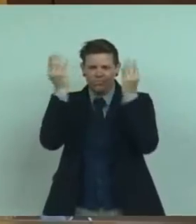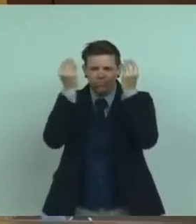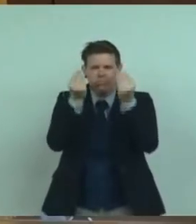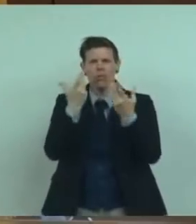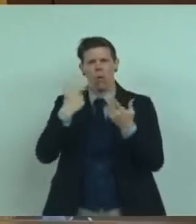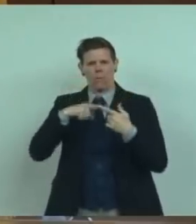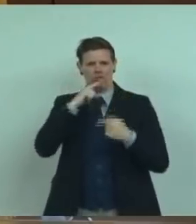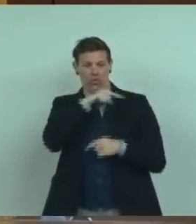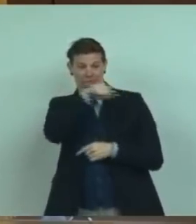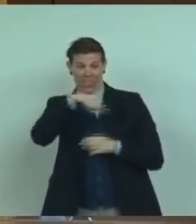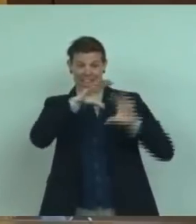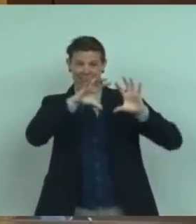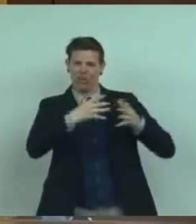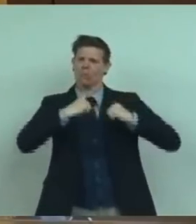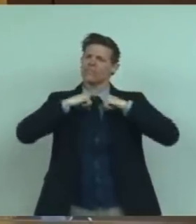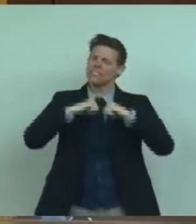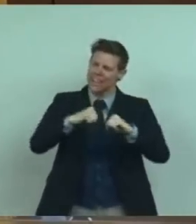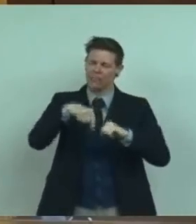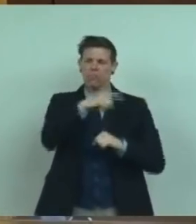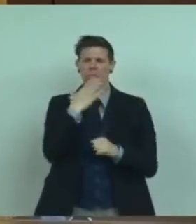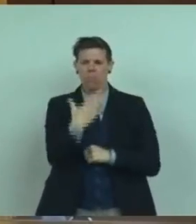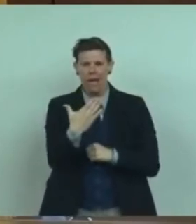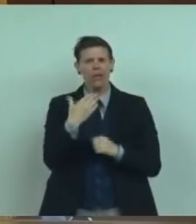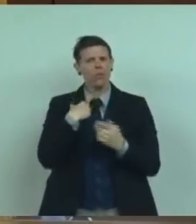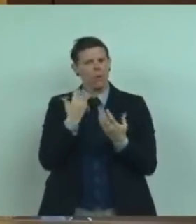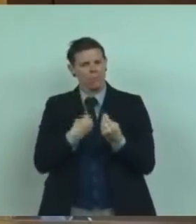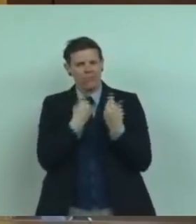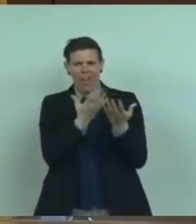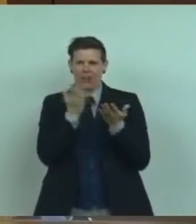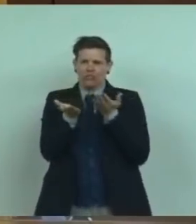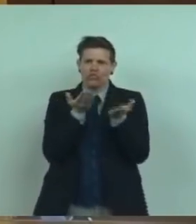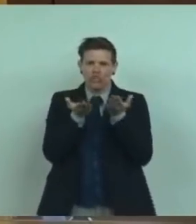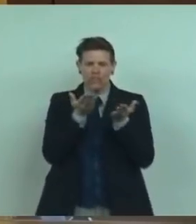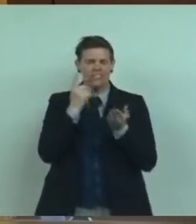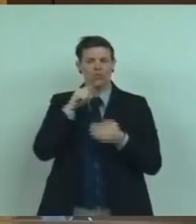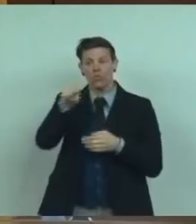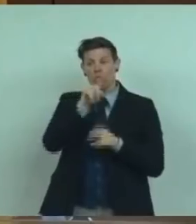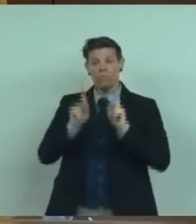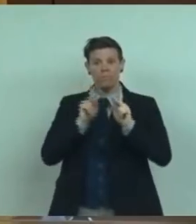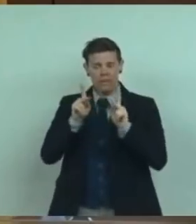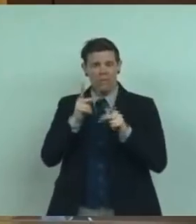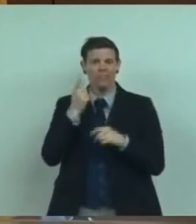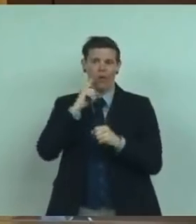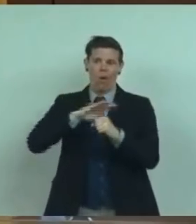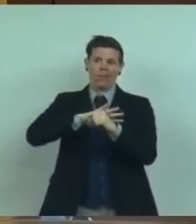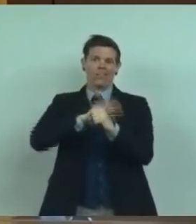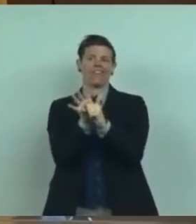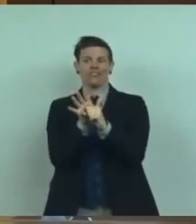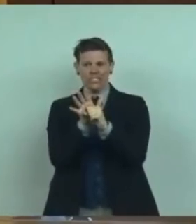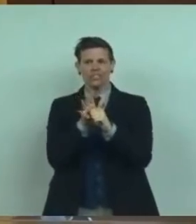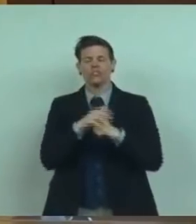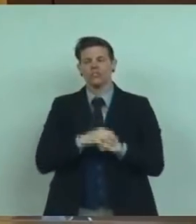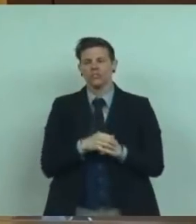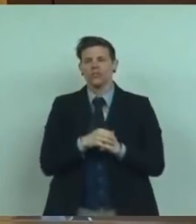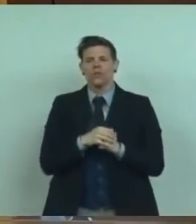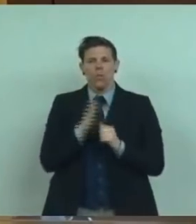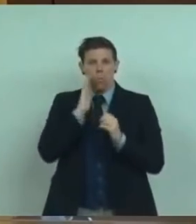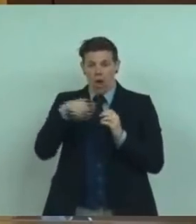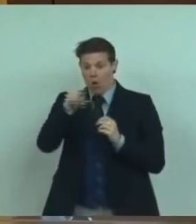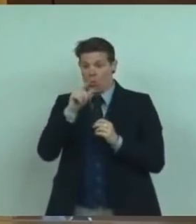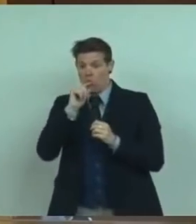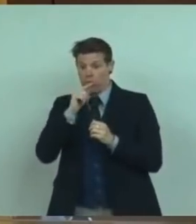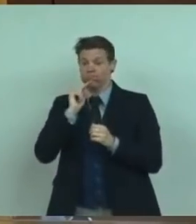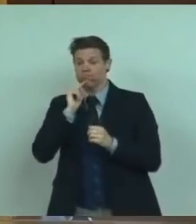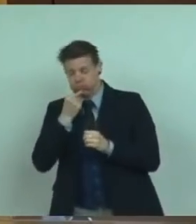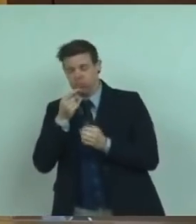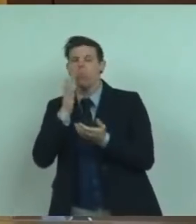treat and serve individuals with COVID-19 who will need hospital and related healthcare services. So we're going to do